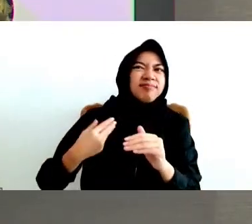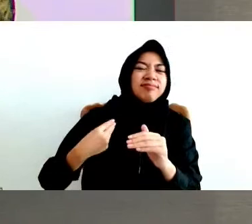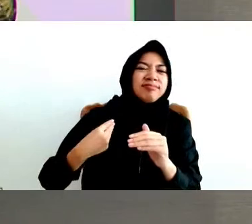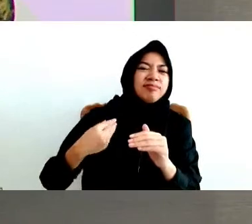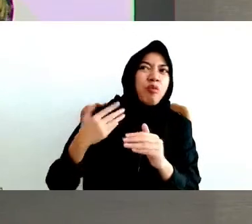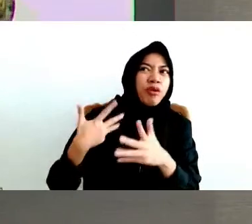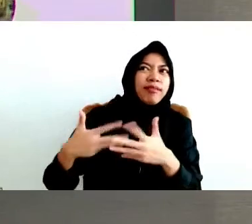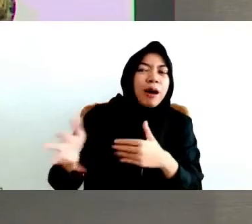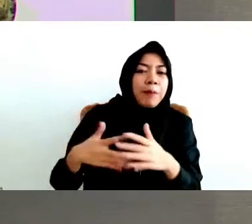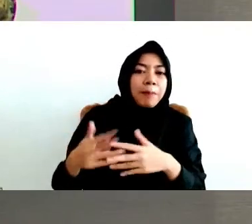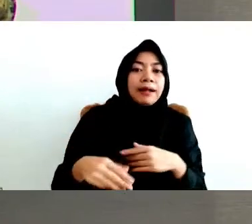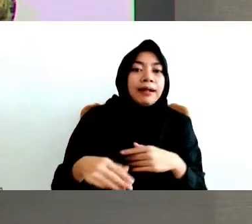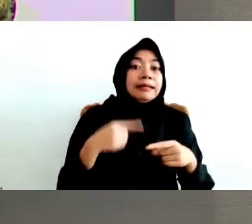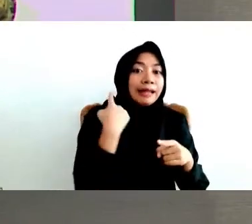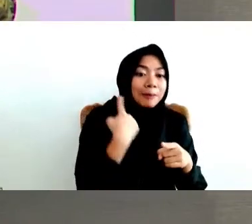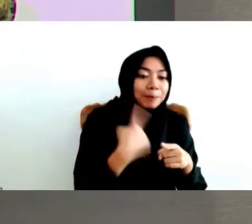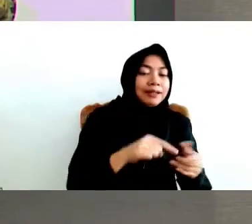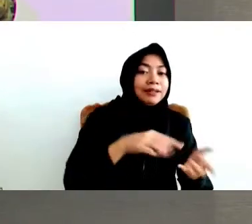the higher poverty rate.